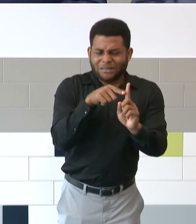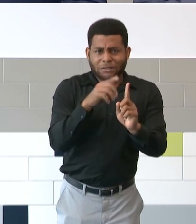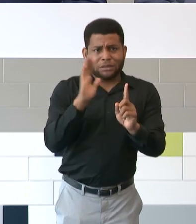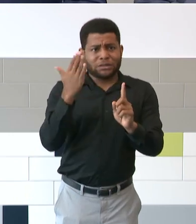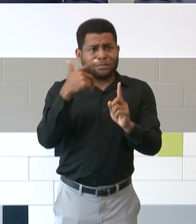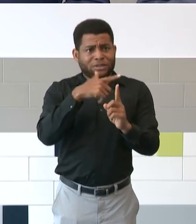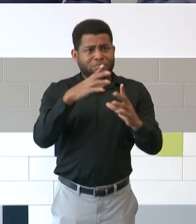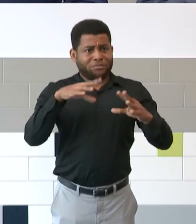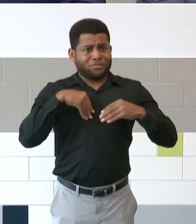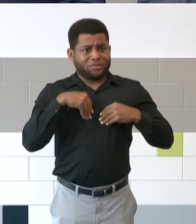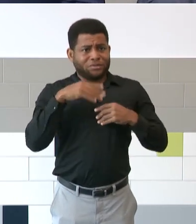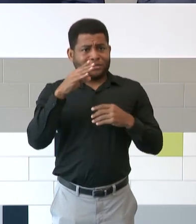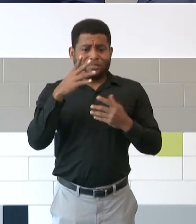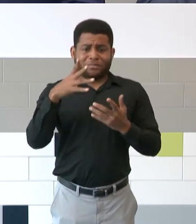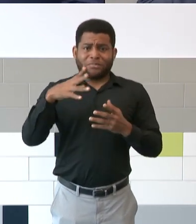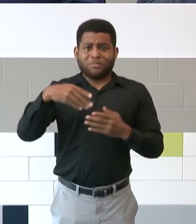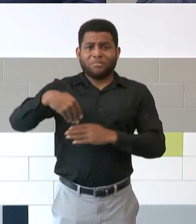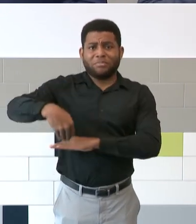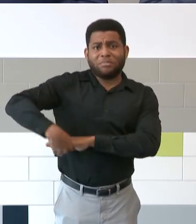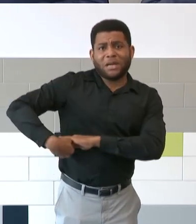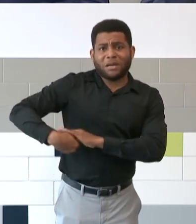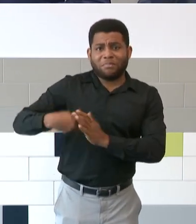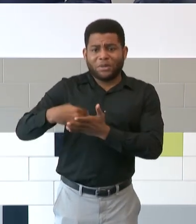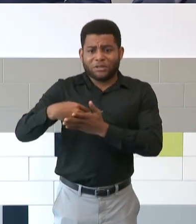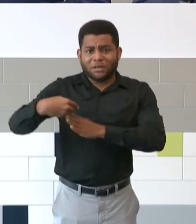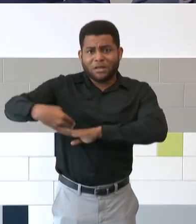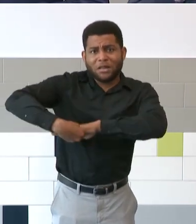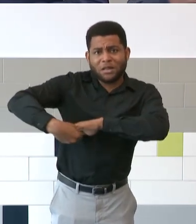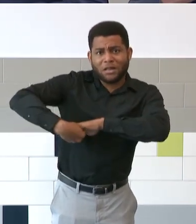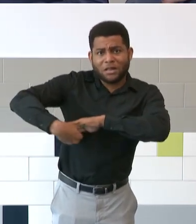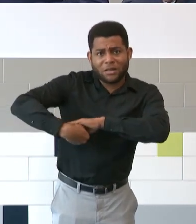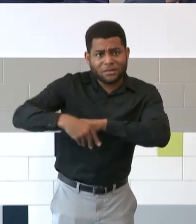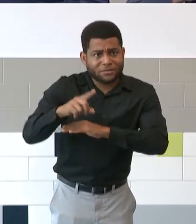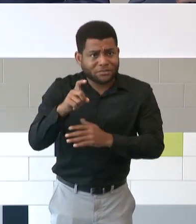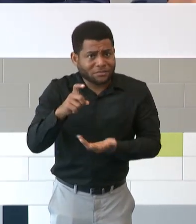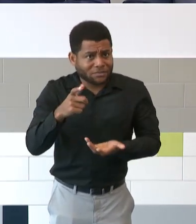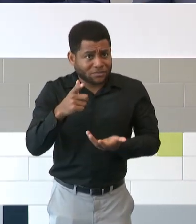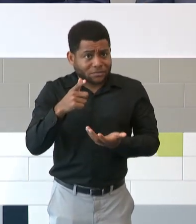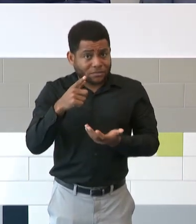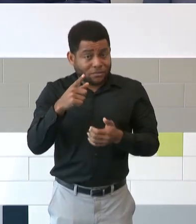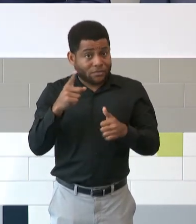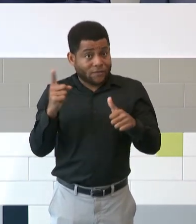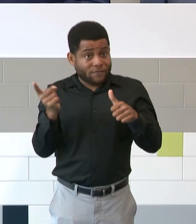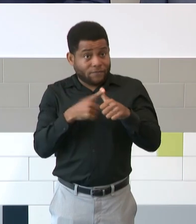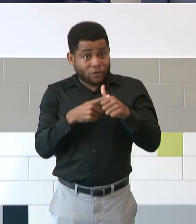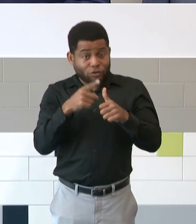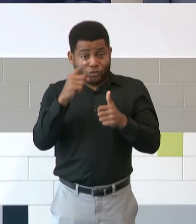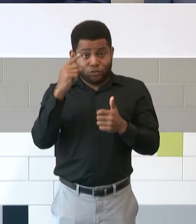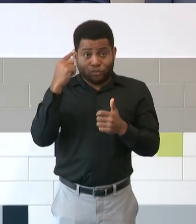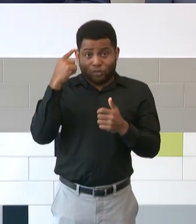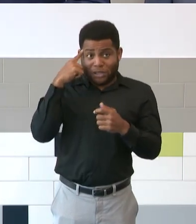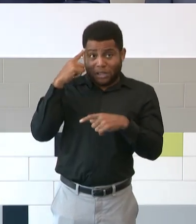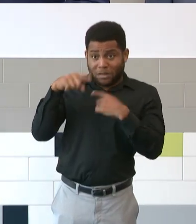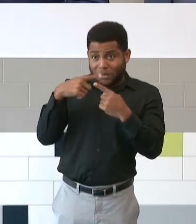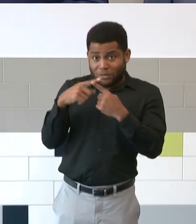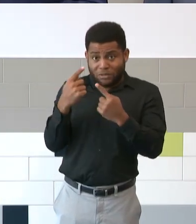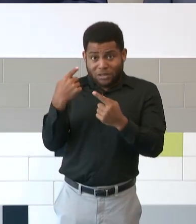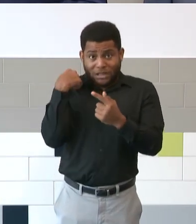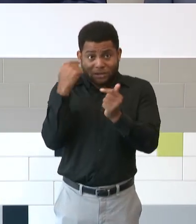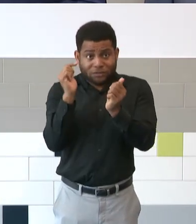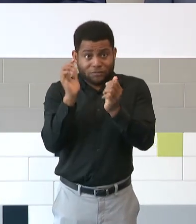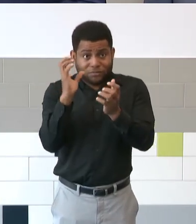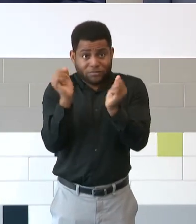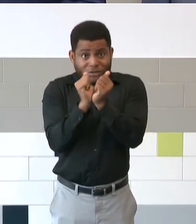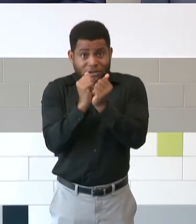with onesies and other departments. What was your initial reaction on Sunday when you heard about the arrest? Well, I've been here, so I haven't been able to